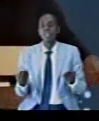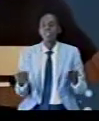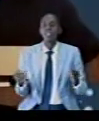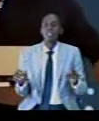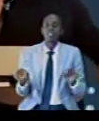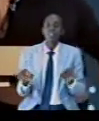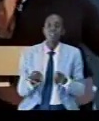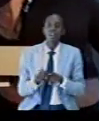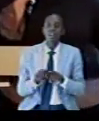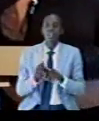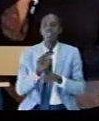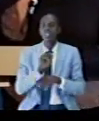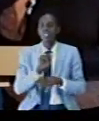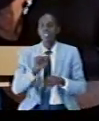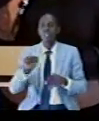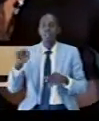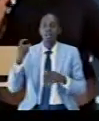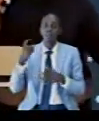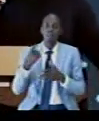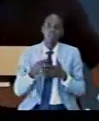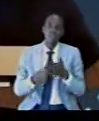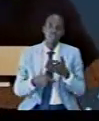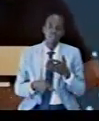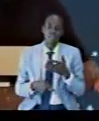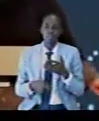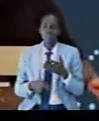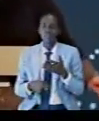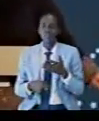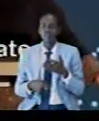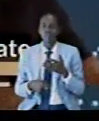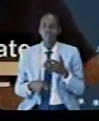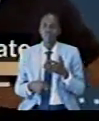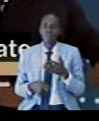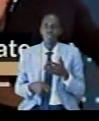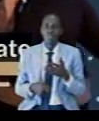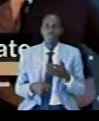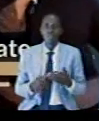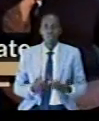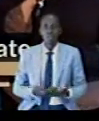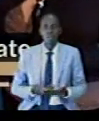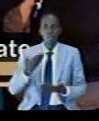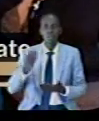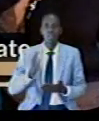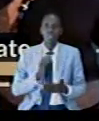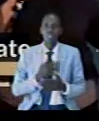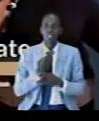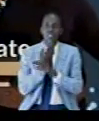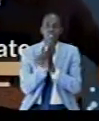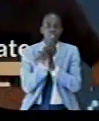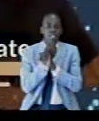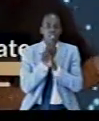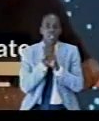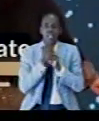given. Such a price. For our